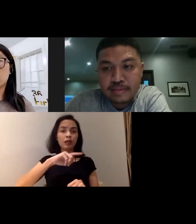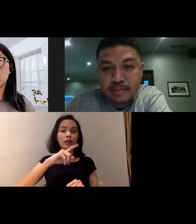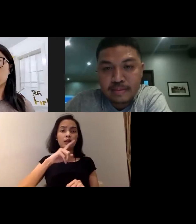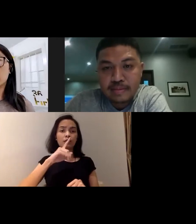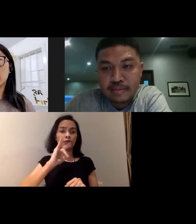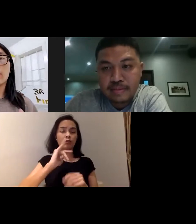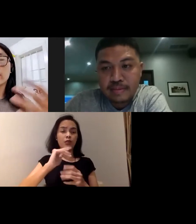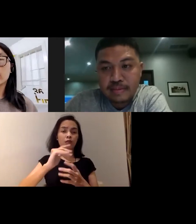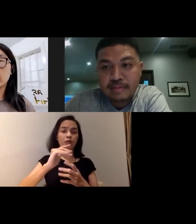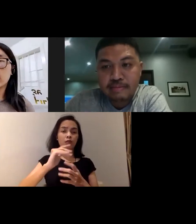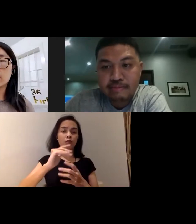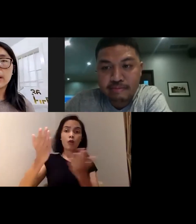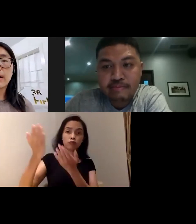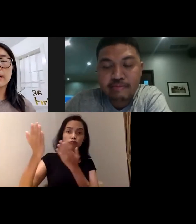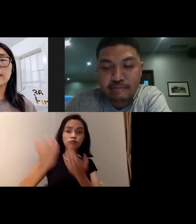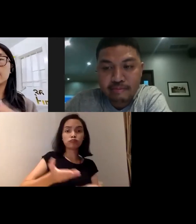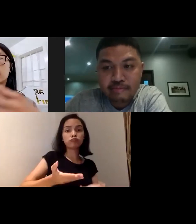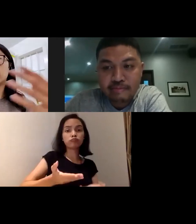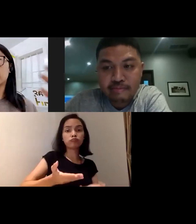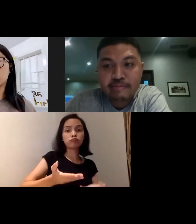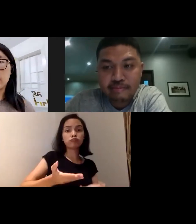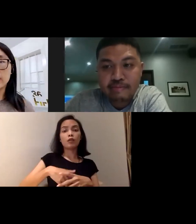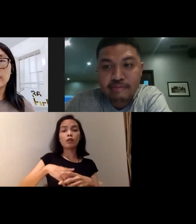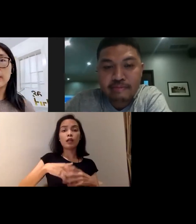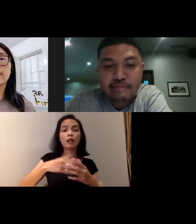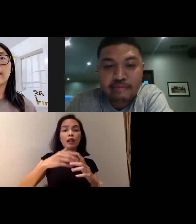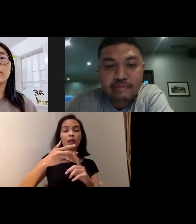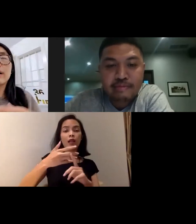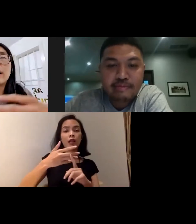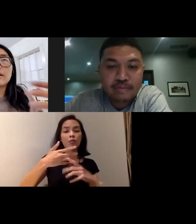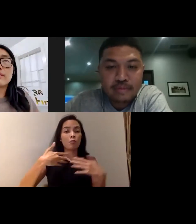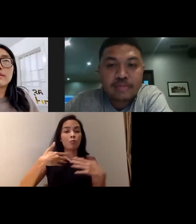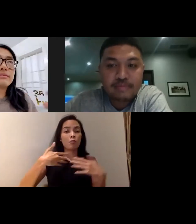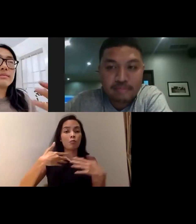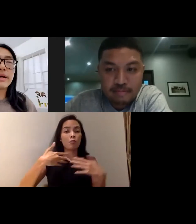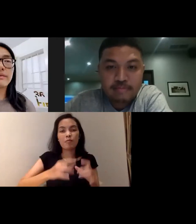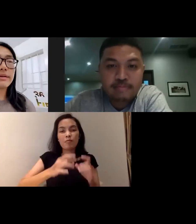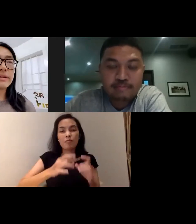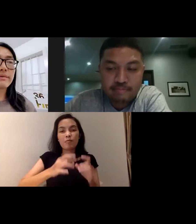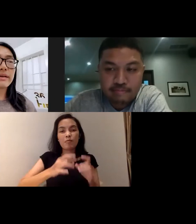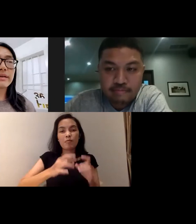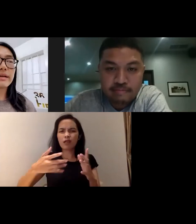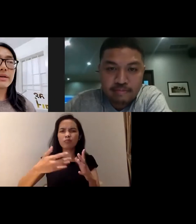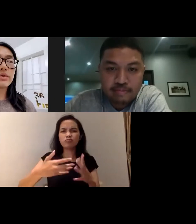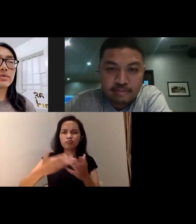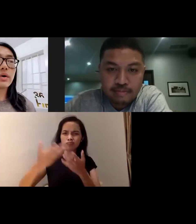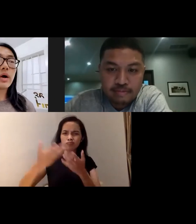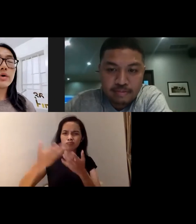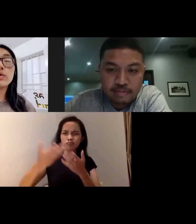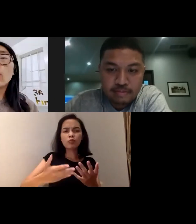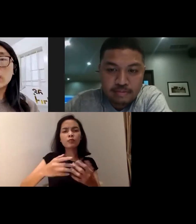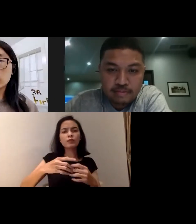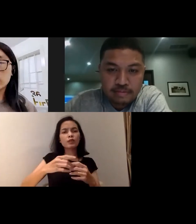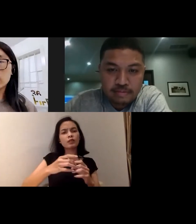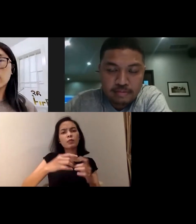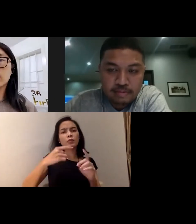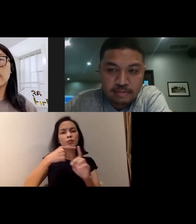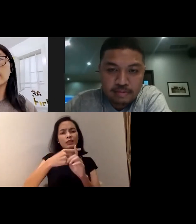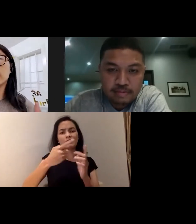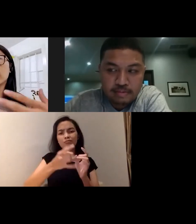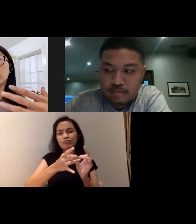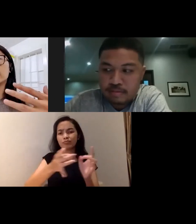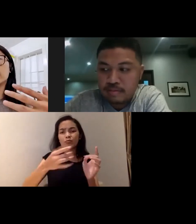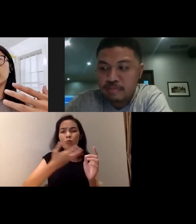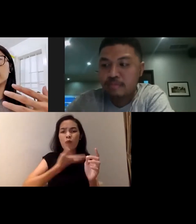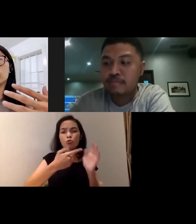welcoming everyone, every kind of body shape, every kind of everything that you want to show